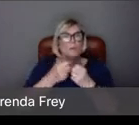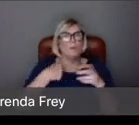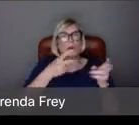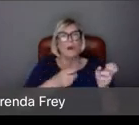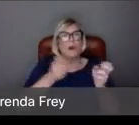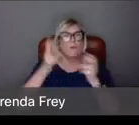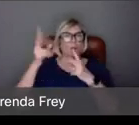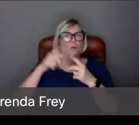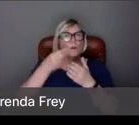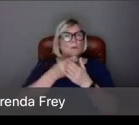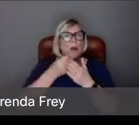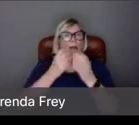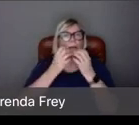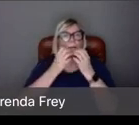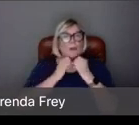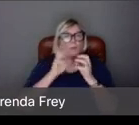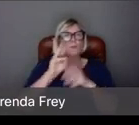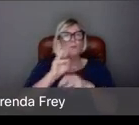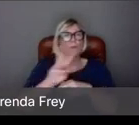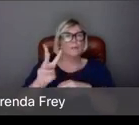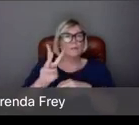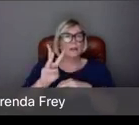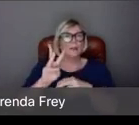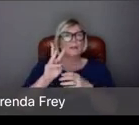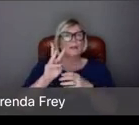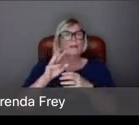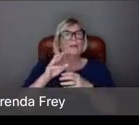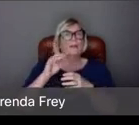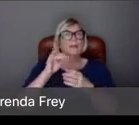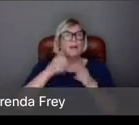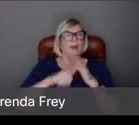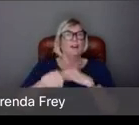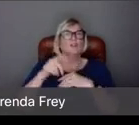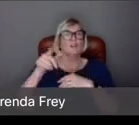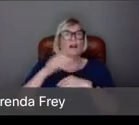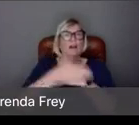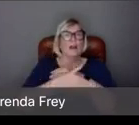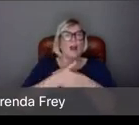to our Money Matters website, and that's found on the county's website at